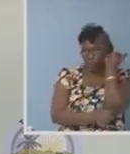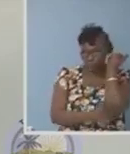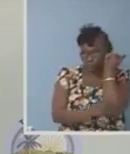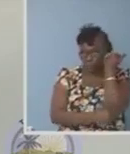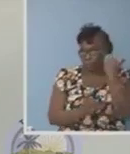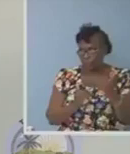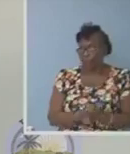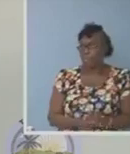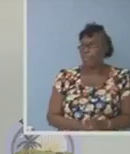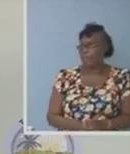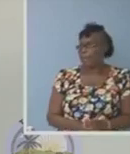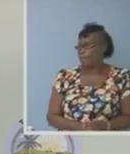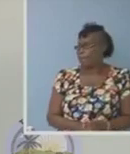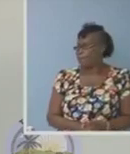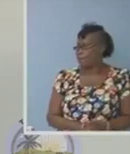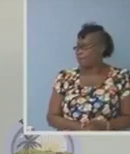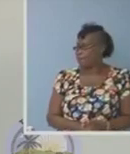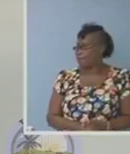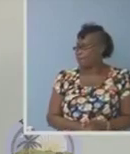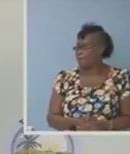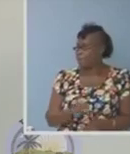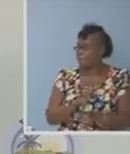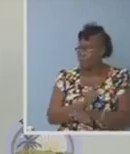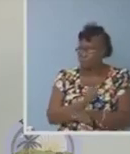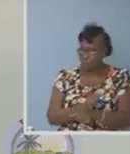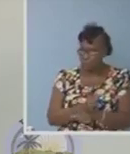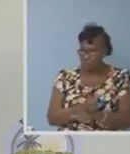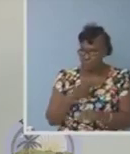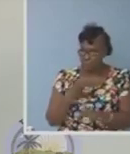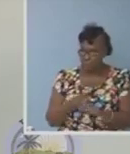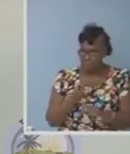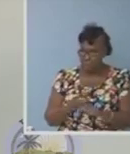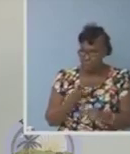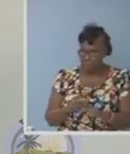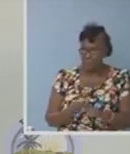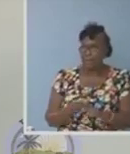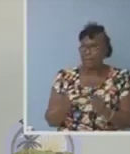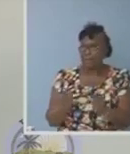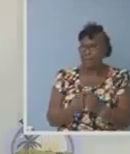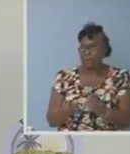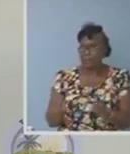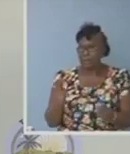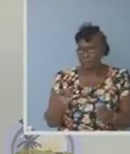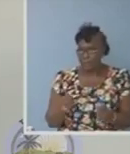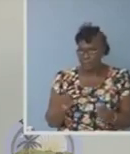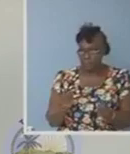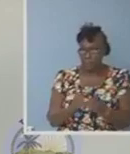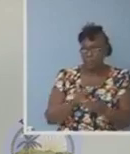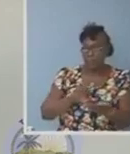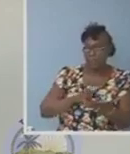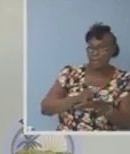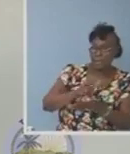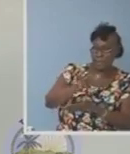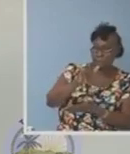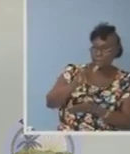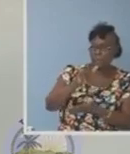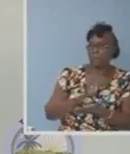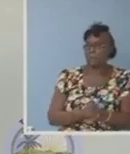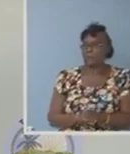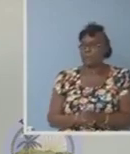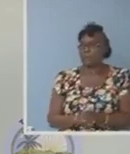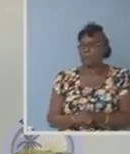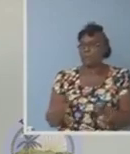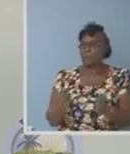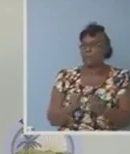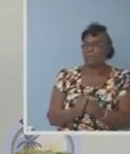migrant population. We've been working very actively with the airline partners, with the Airports Authority, with the Civil